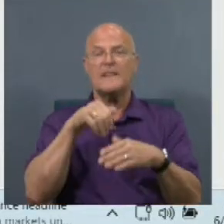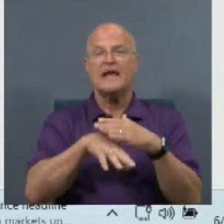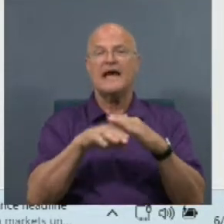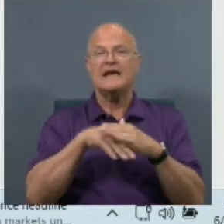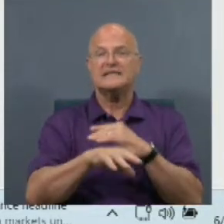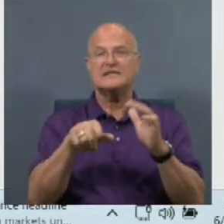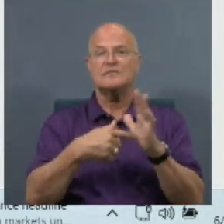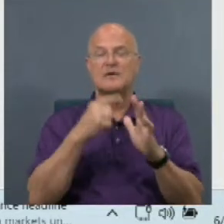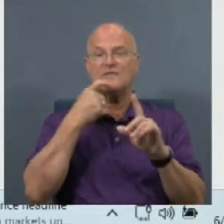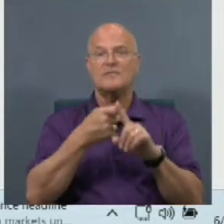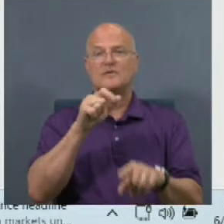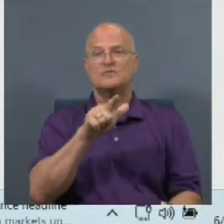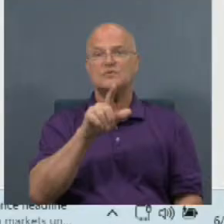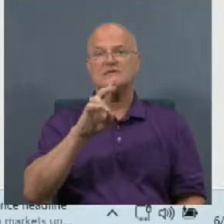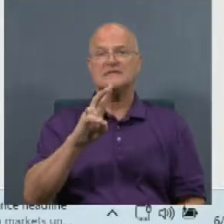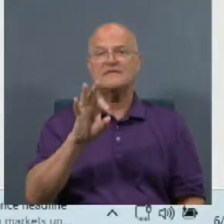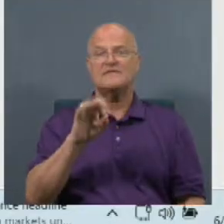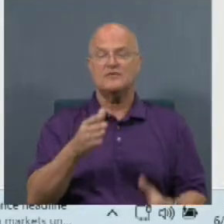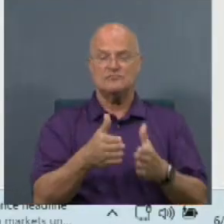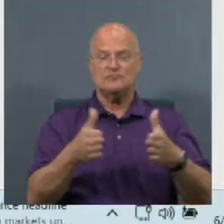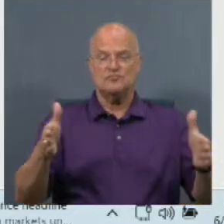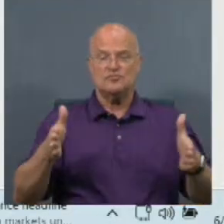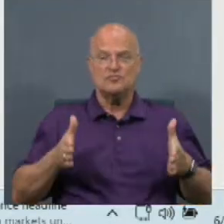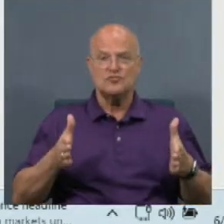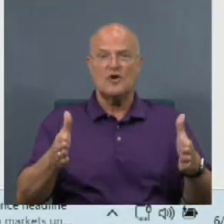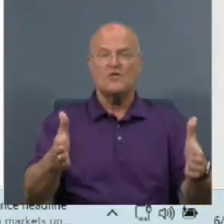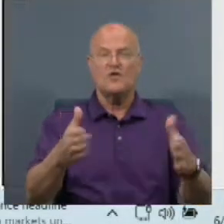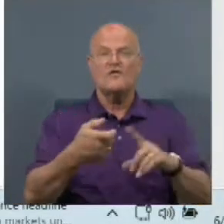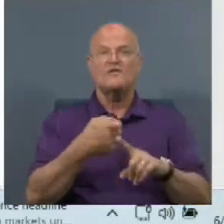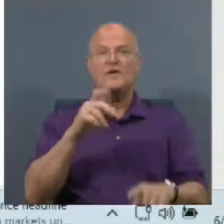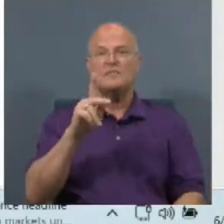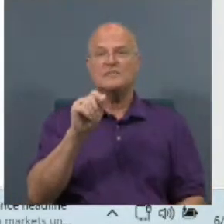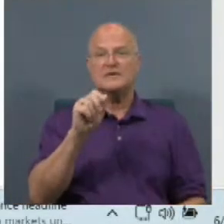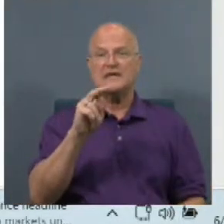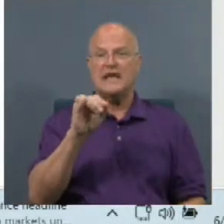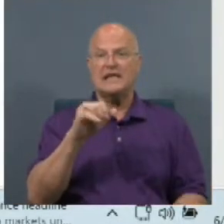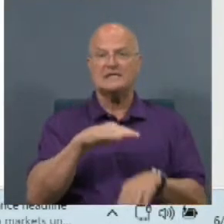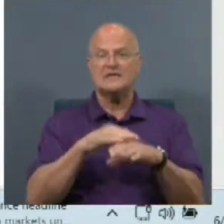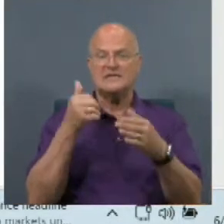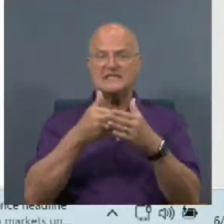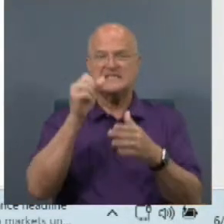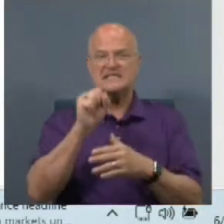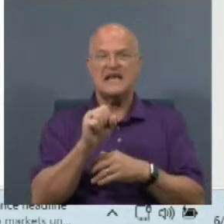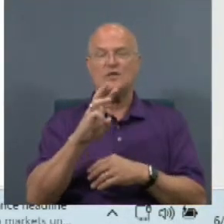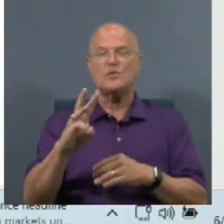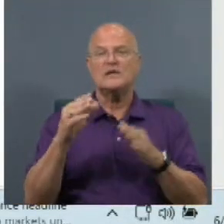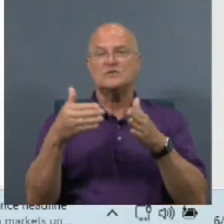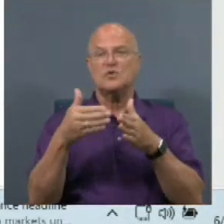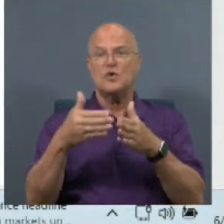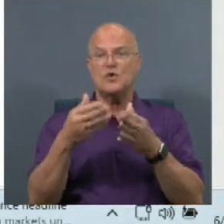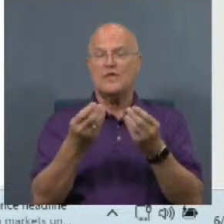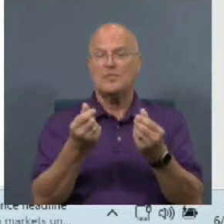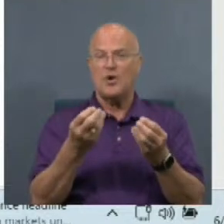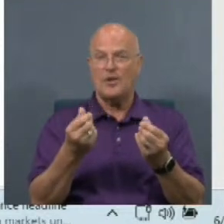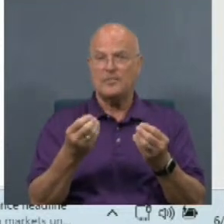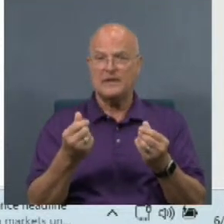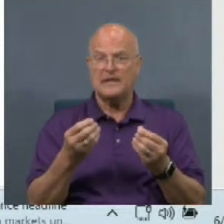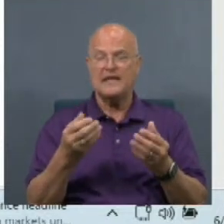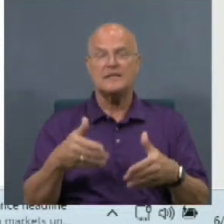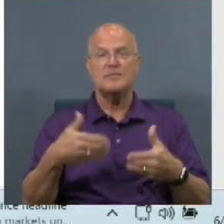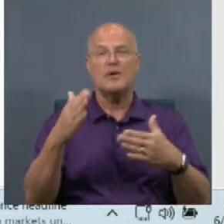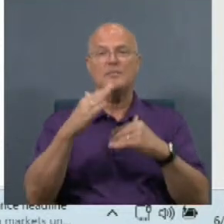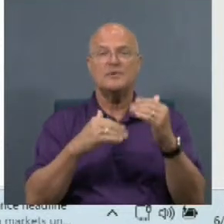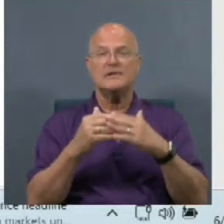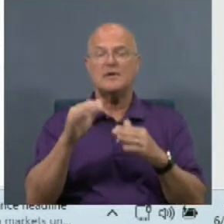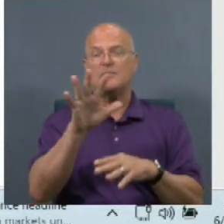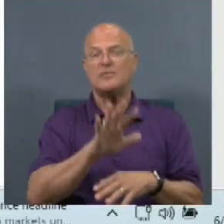to the site will be from a 27-foot wide driveway extending from Canis Road, located near the southwest corner of the property. The proposed